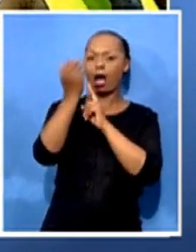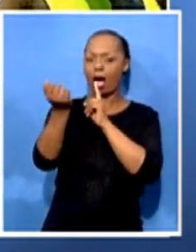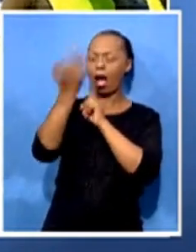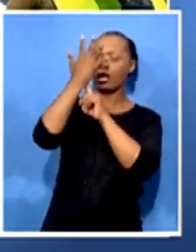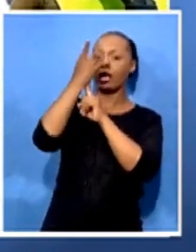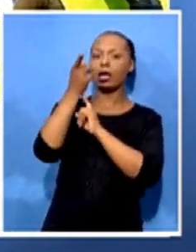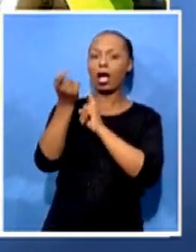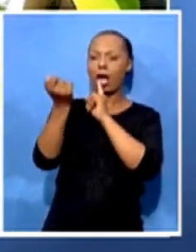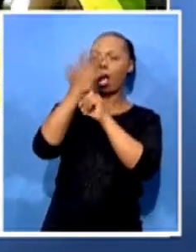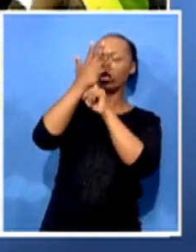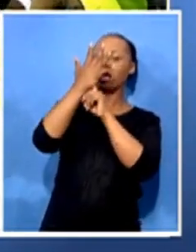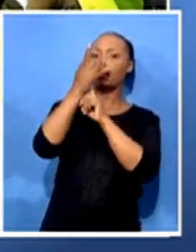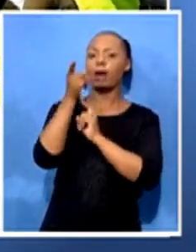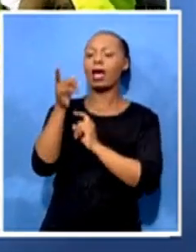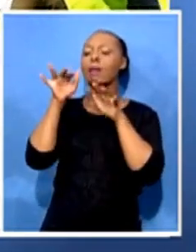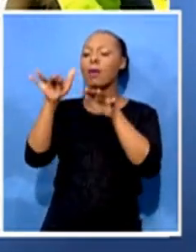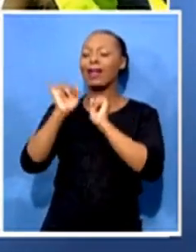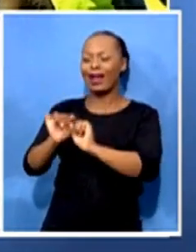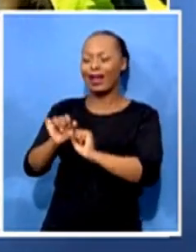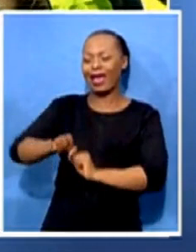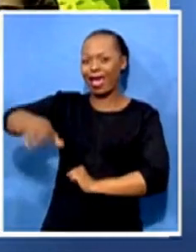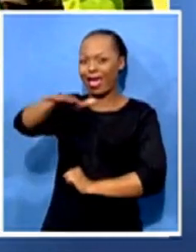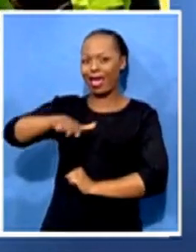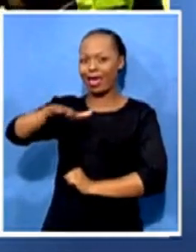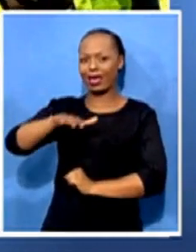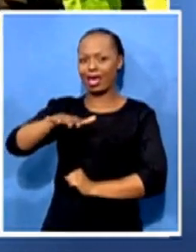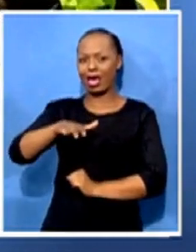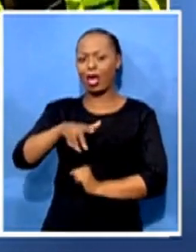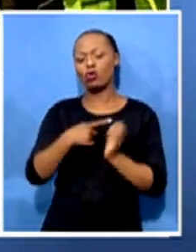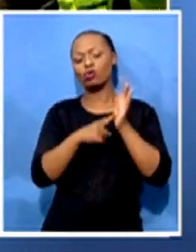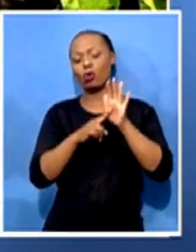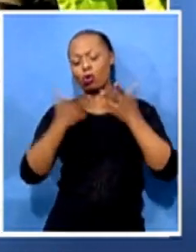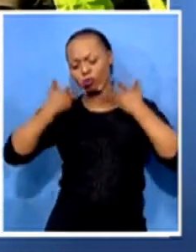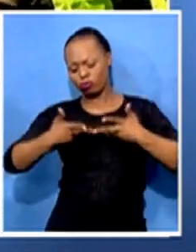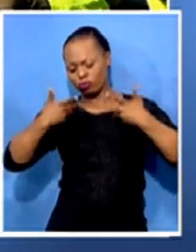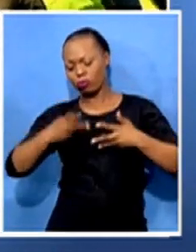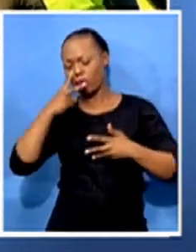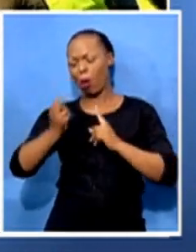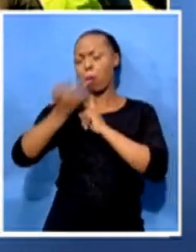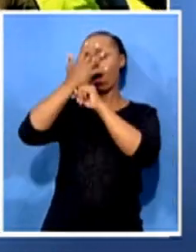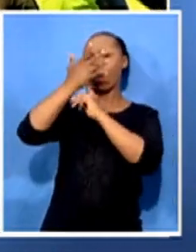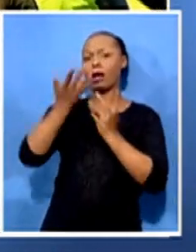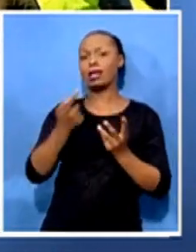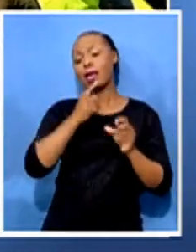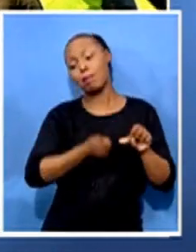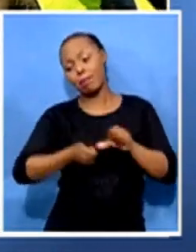force there by the EFF, they did promise that they would return to Brackenfell and stand their ground.